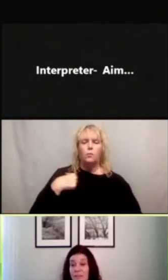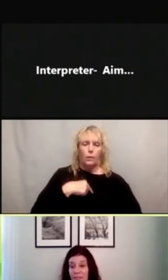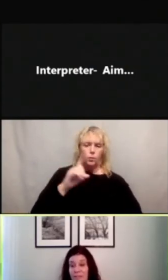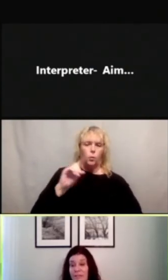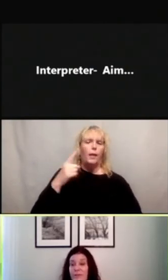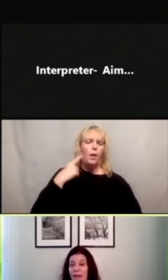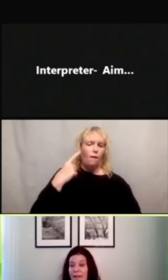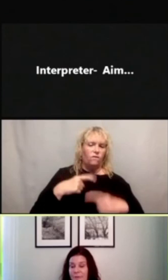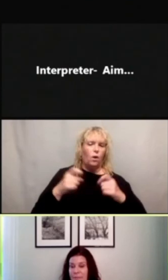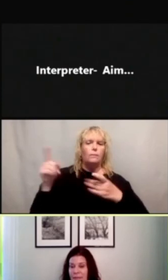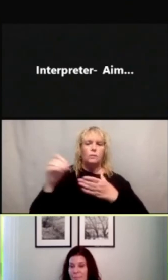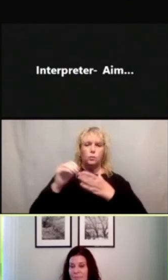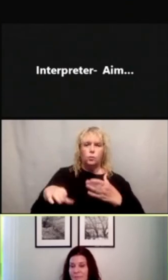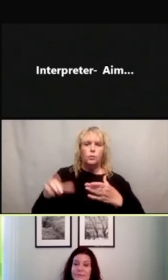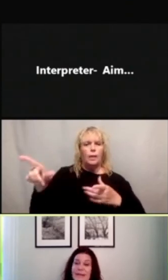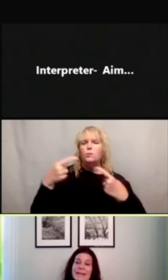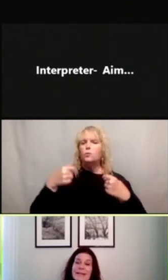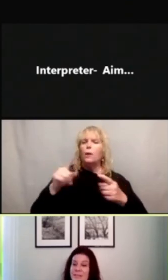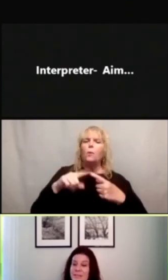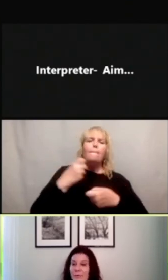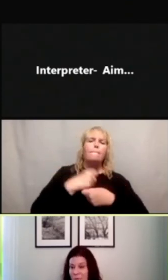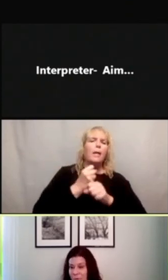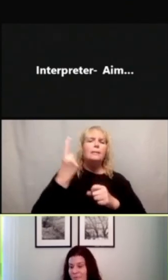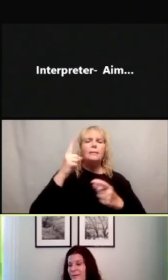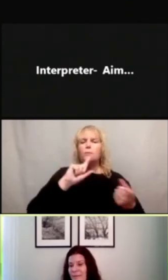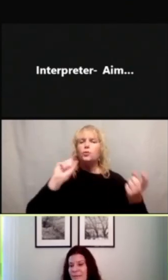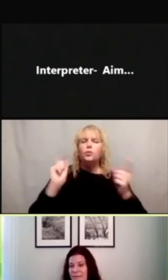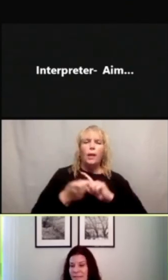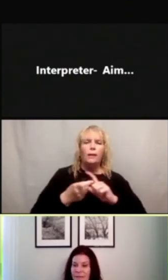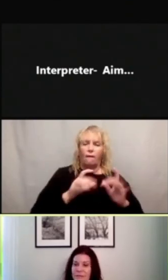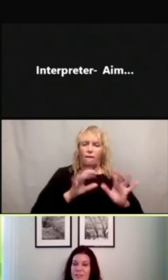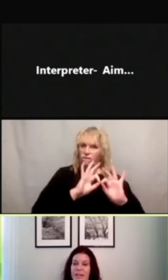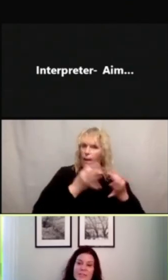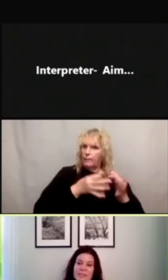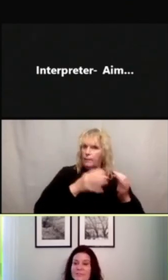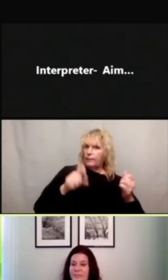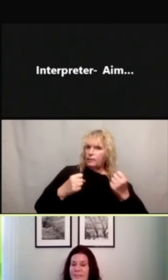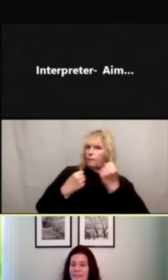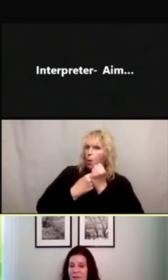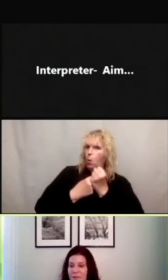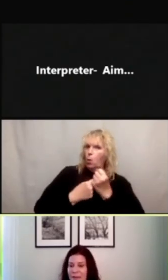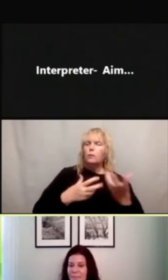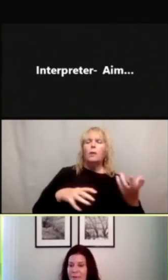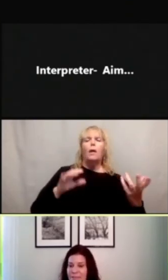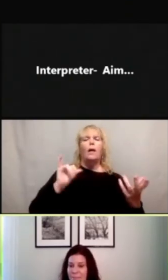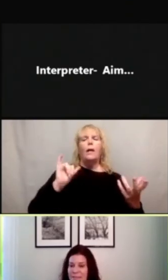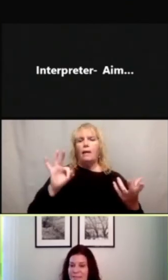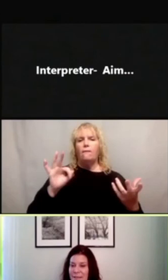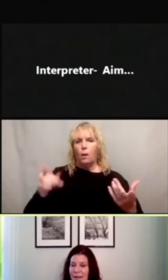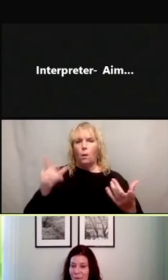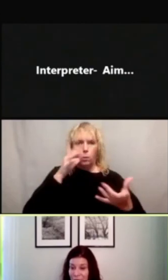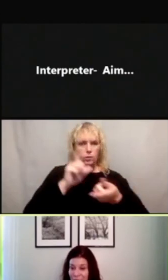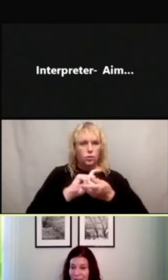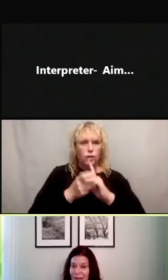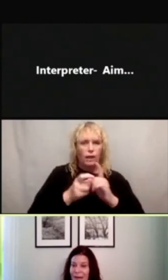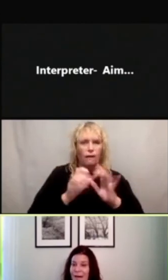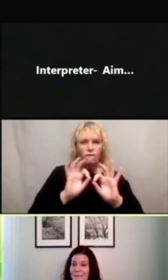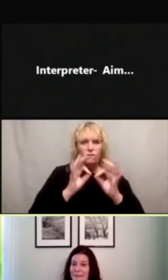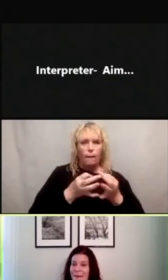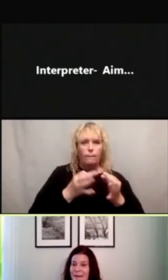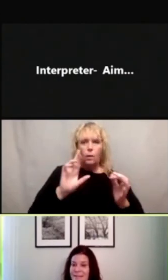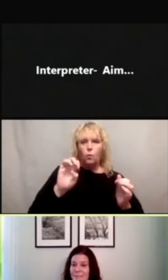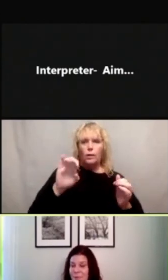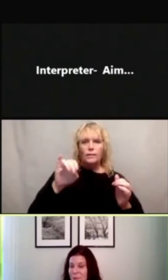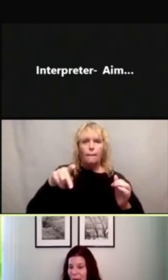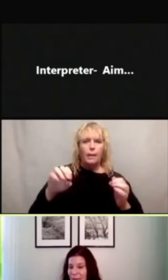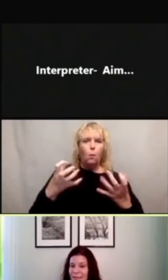try to make changes in their life, for example, they need the support of their families. If they're changing, for instance, their family recipes to be healthier,